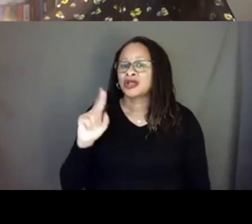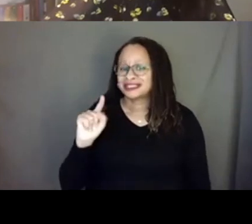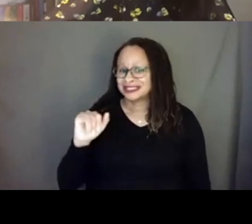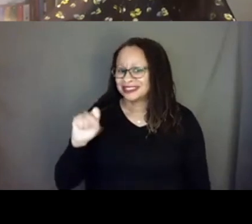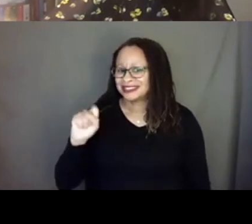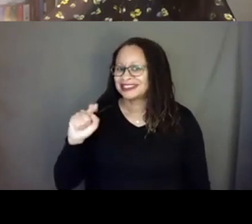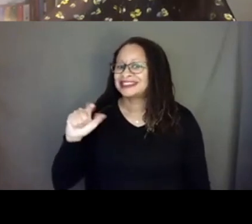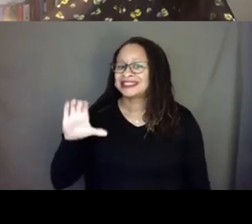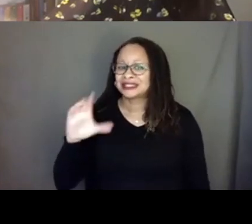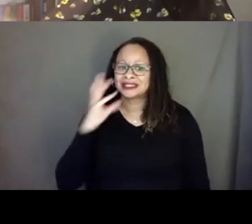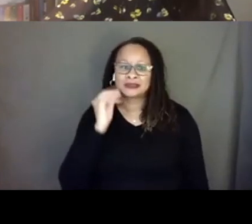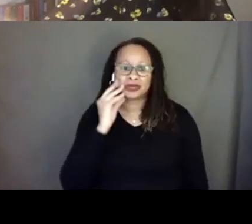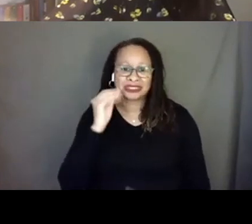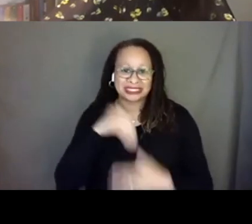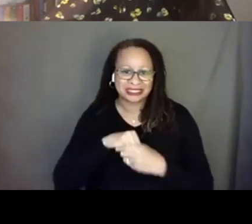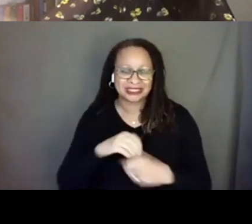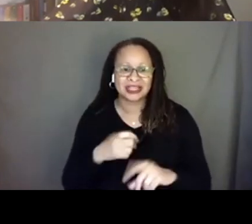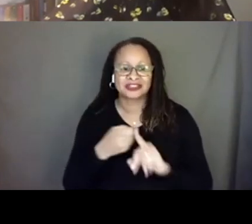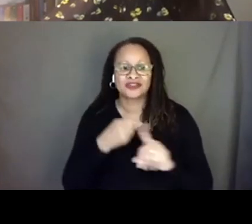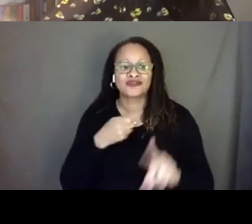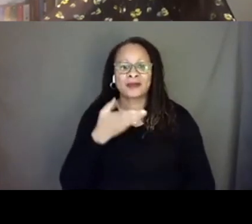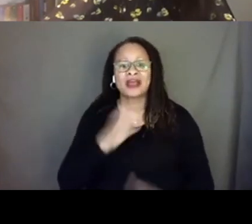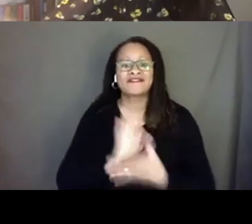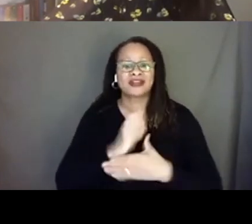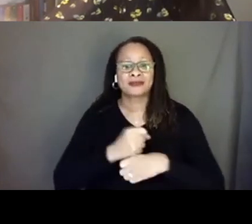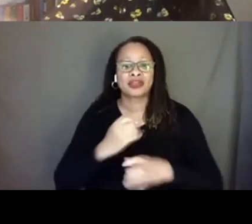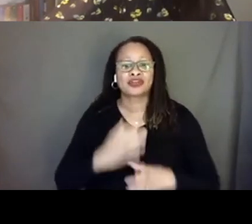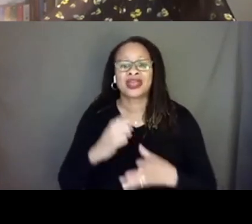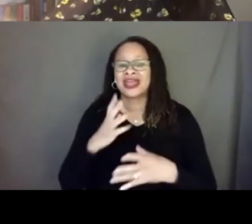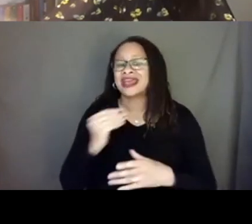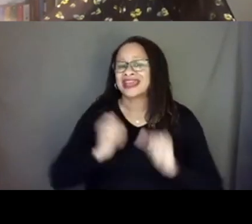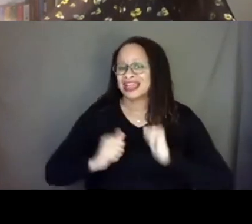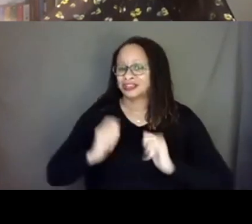in. This is from a filmmaker and actor.